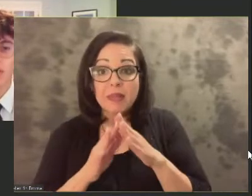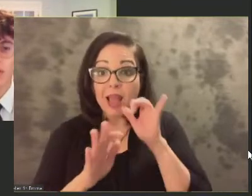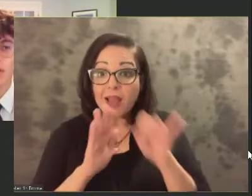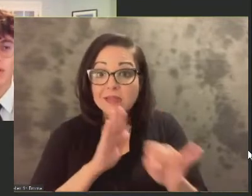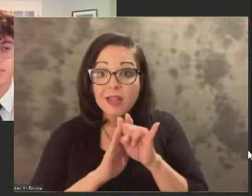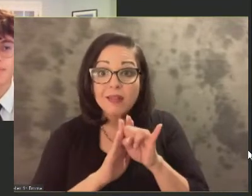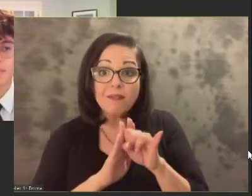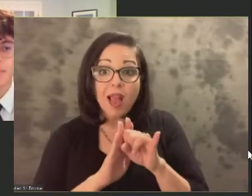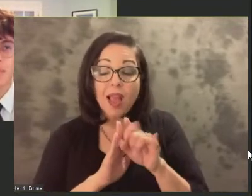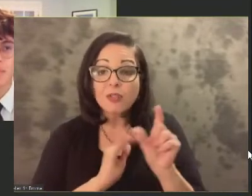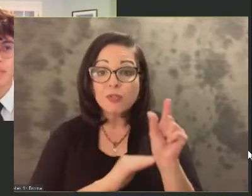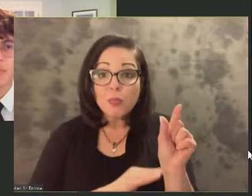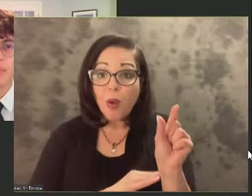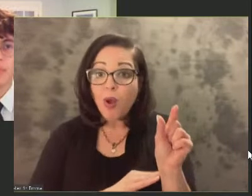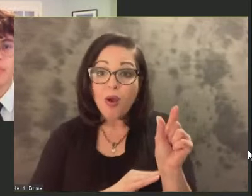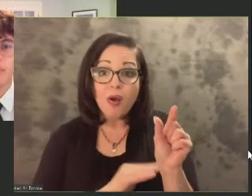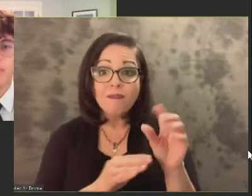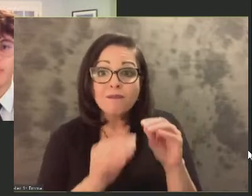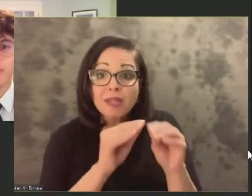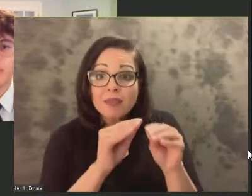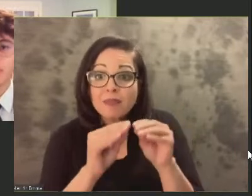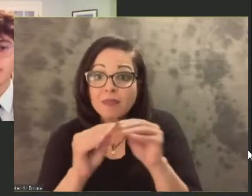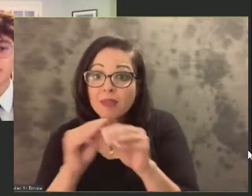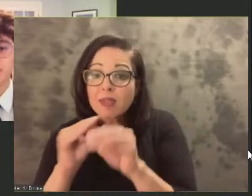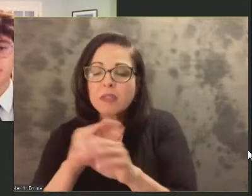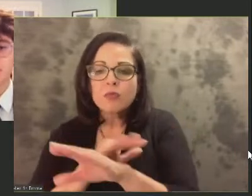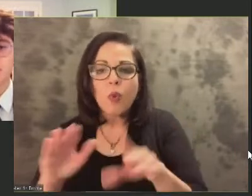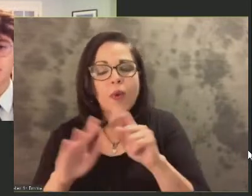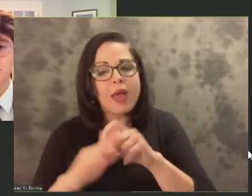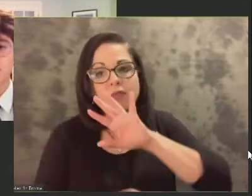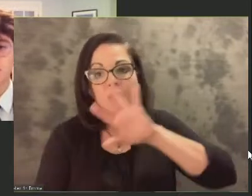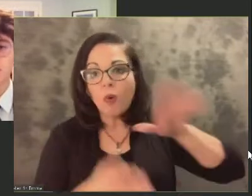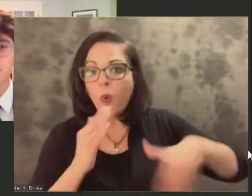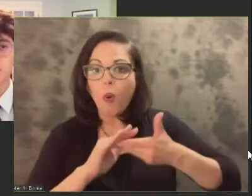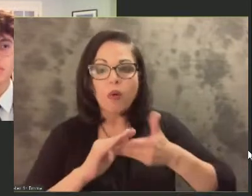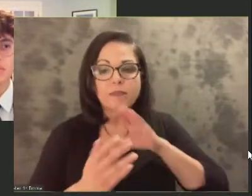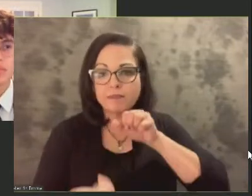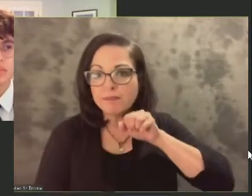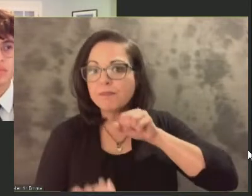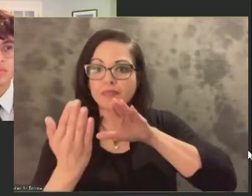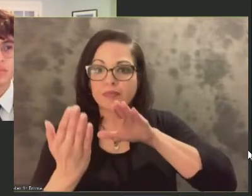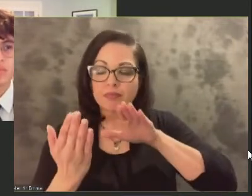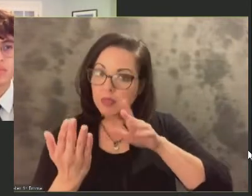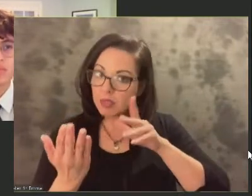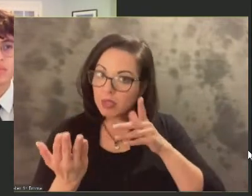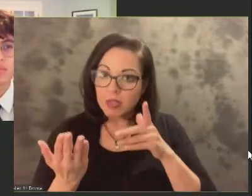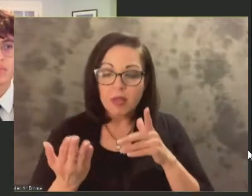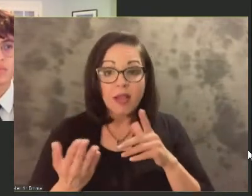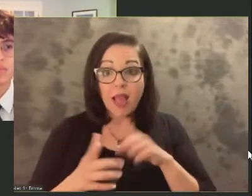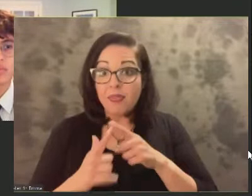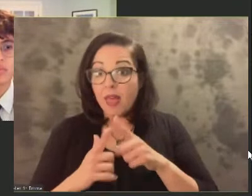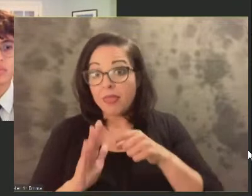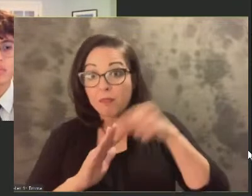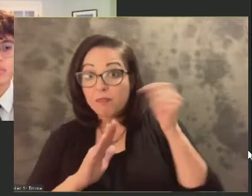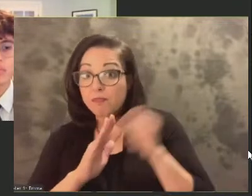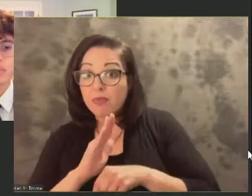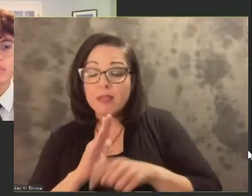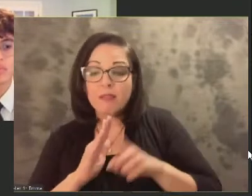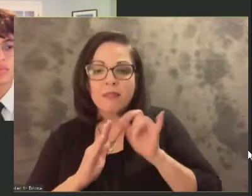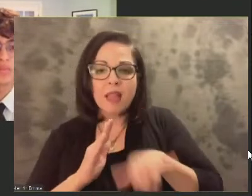identify small fixes. We have to attack these issues head on, and the breadth of the